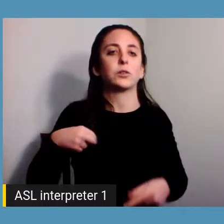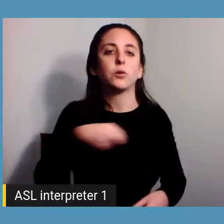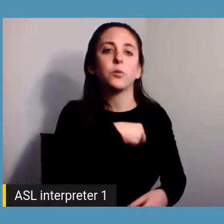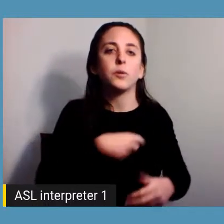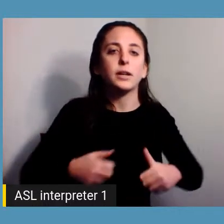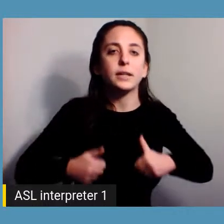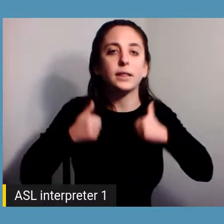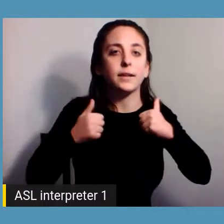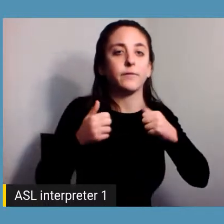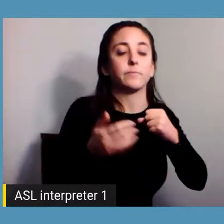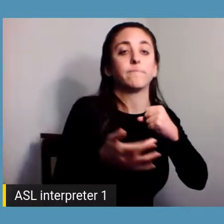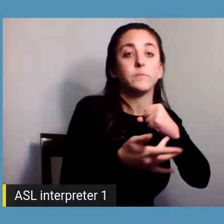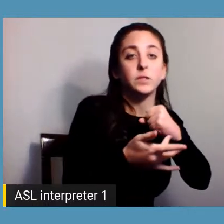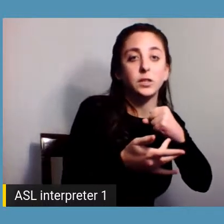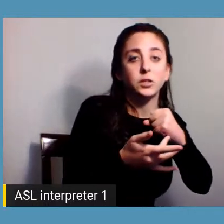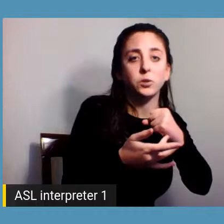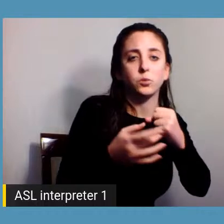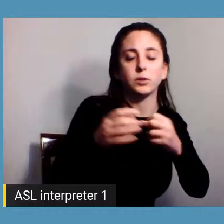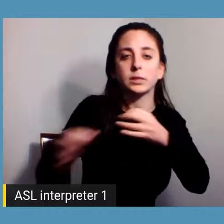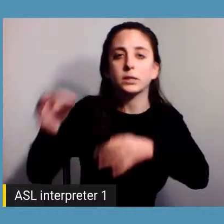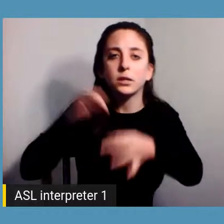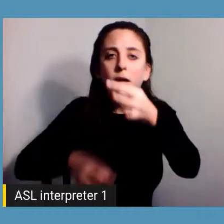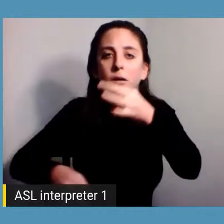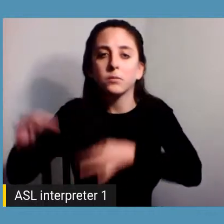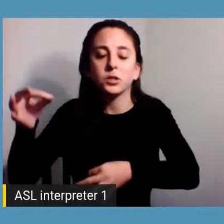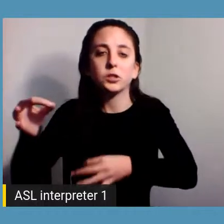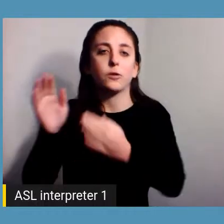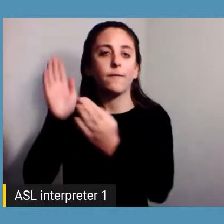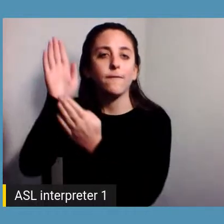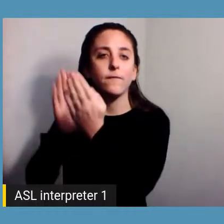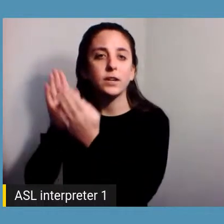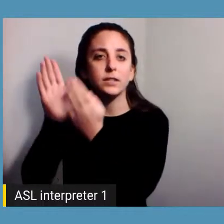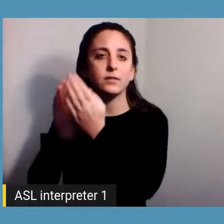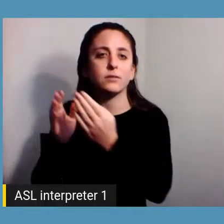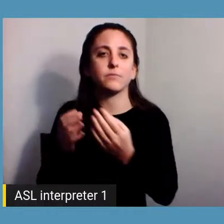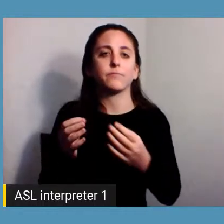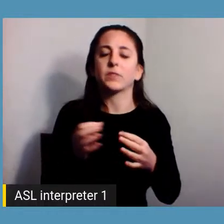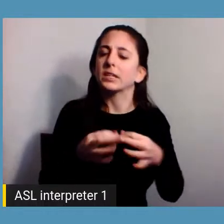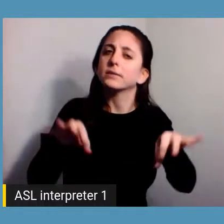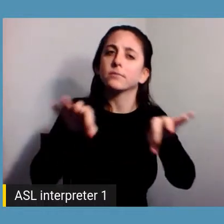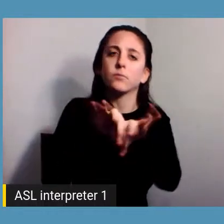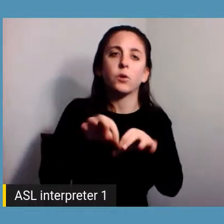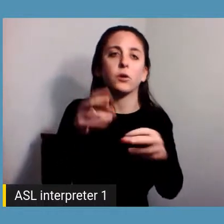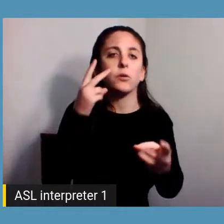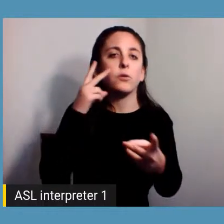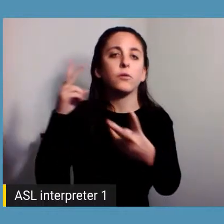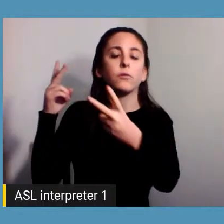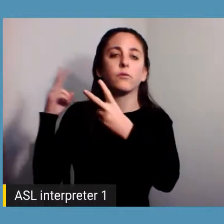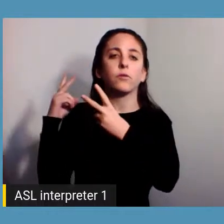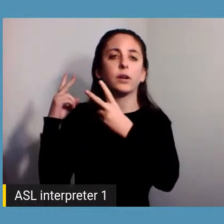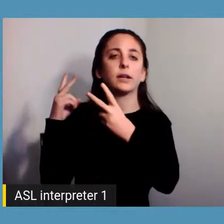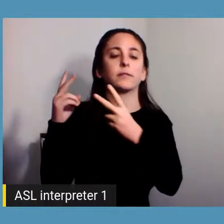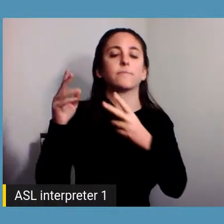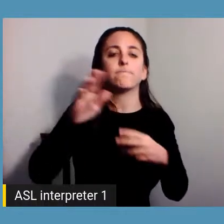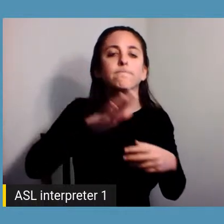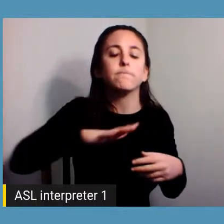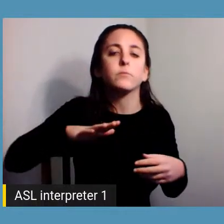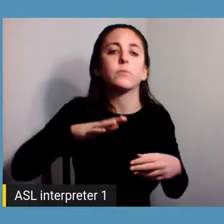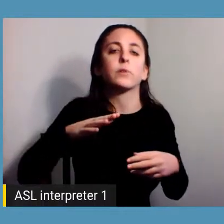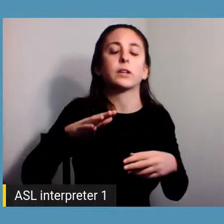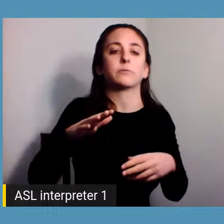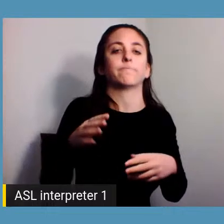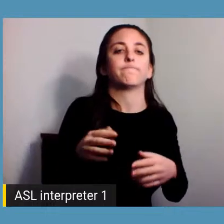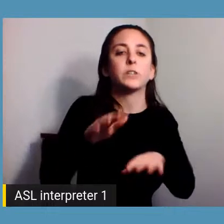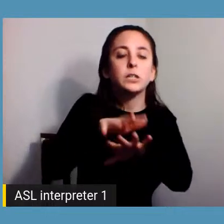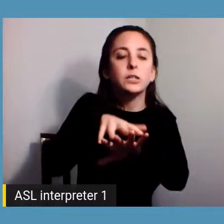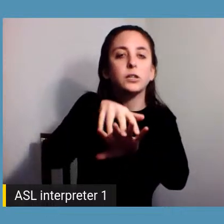digital spaces may substitute our physical sense of place, it's important to reflect on the land we each occupy and honor the indigenous people who